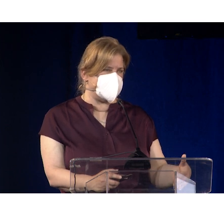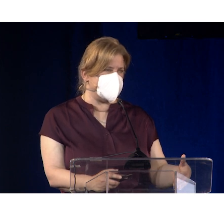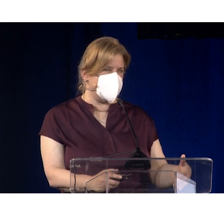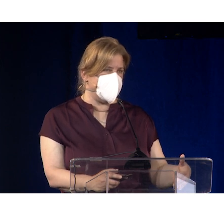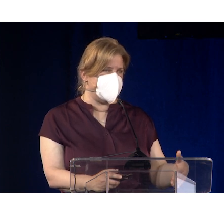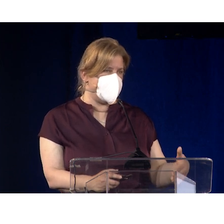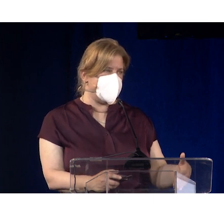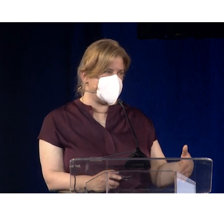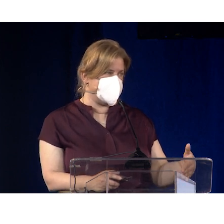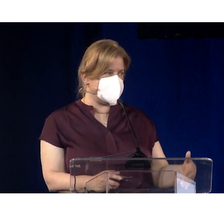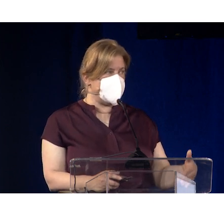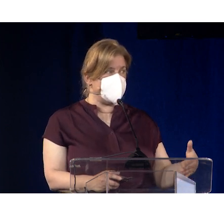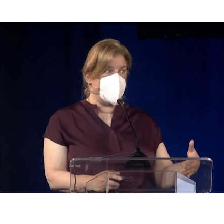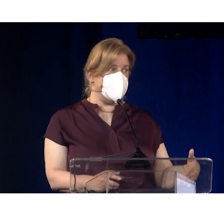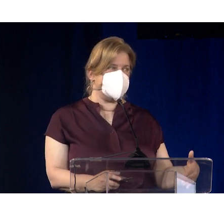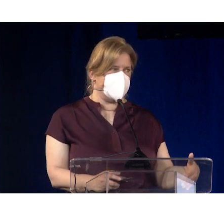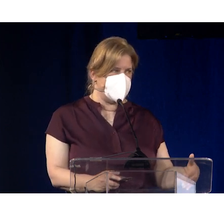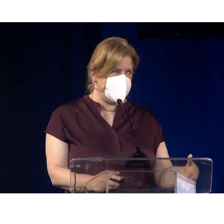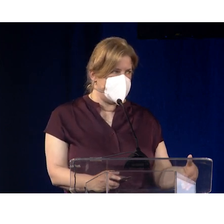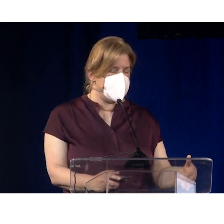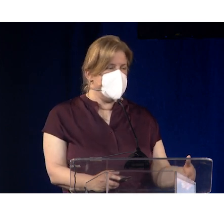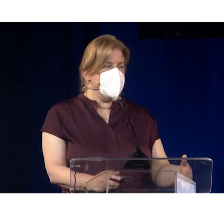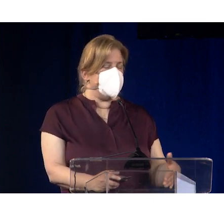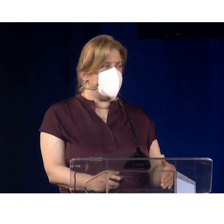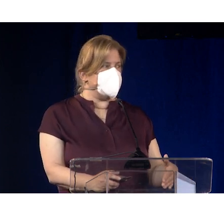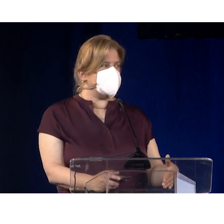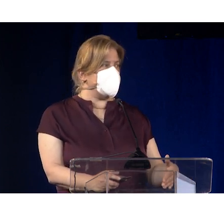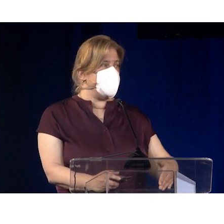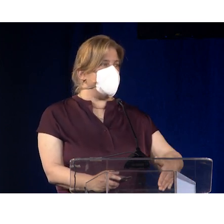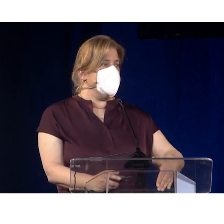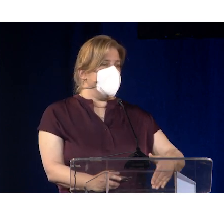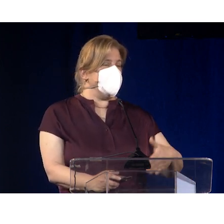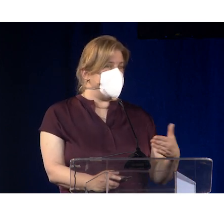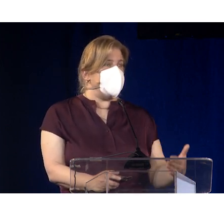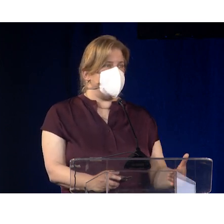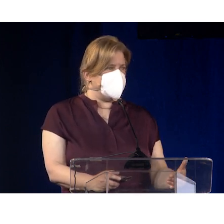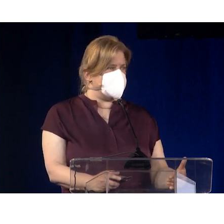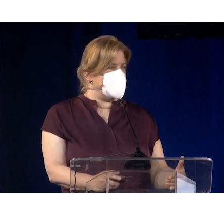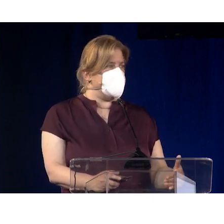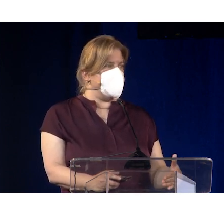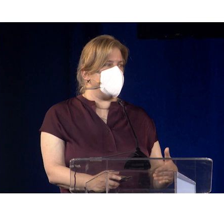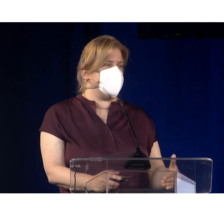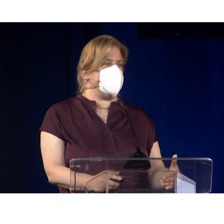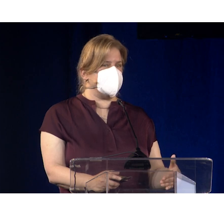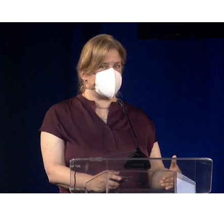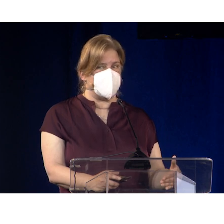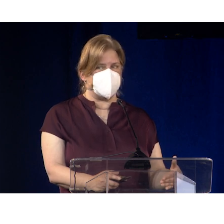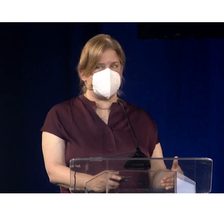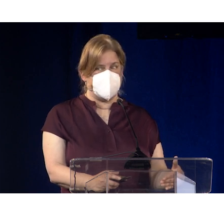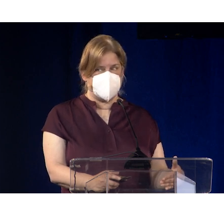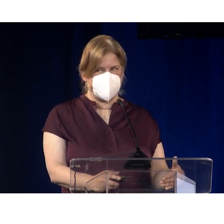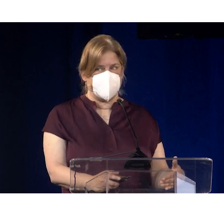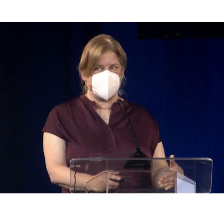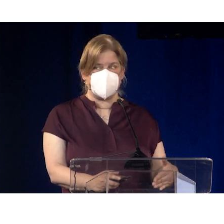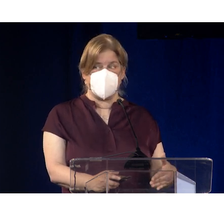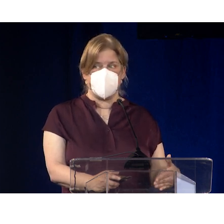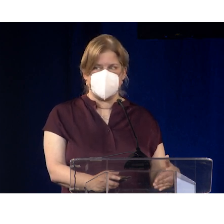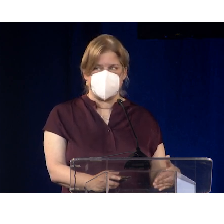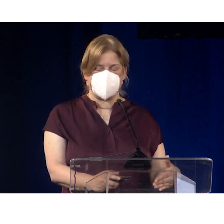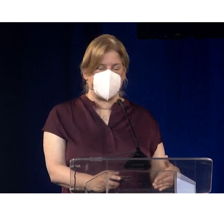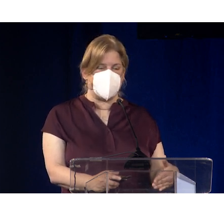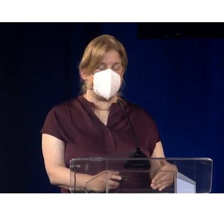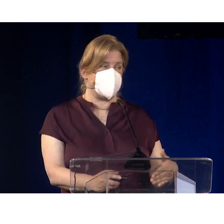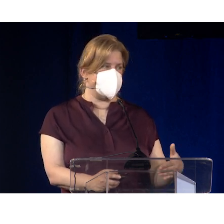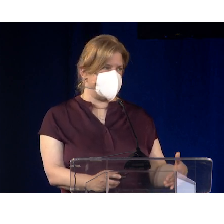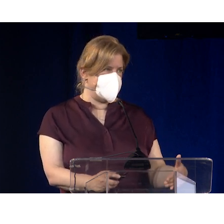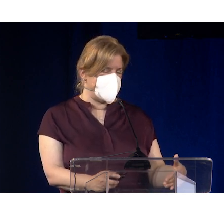that decision and what the impact on his life was and would be, but also about his values and how providers could understand his values in their